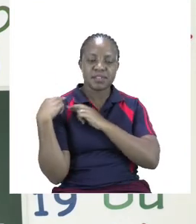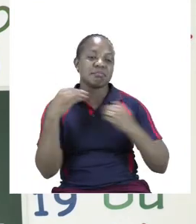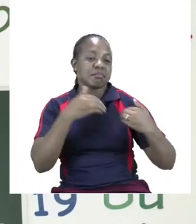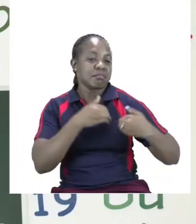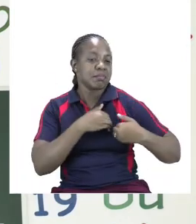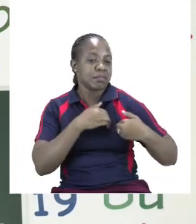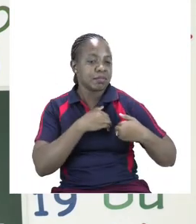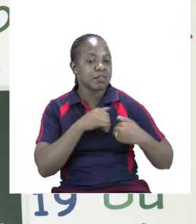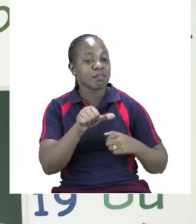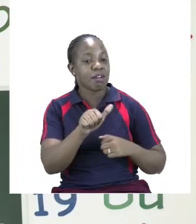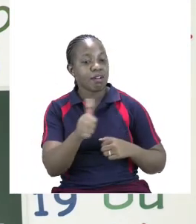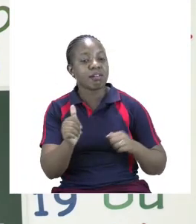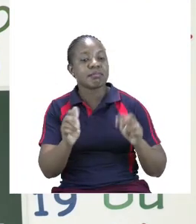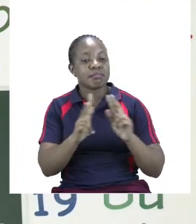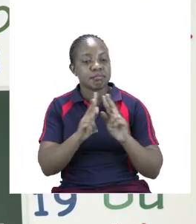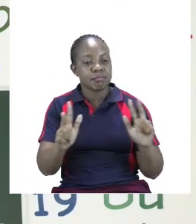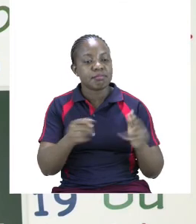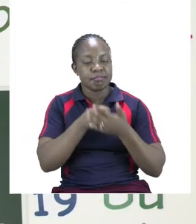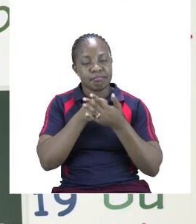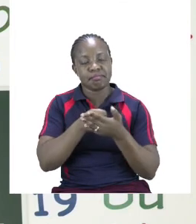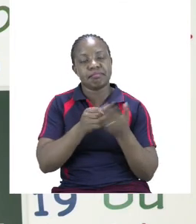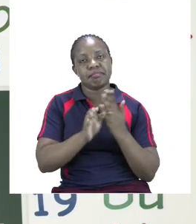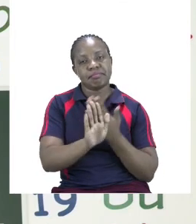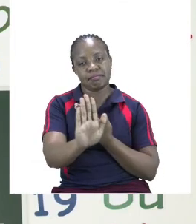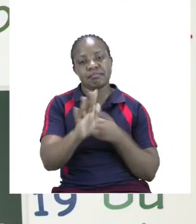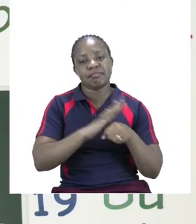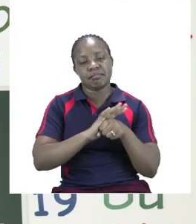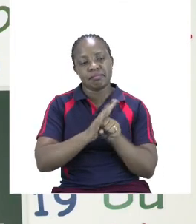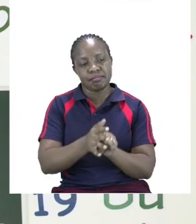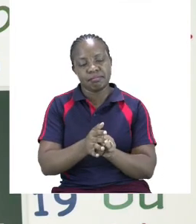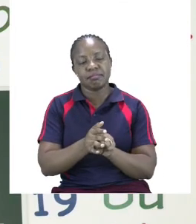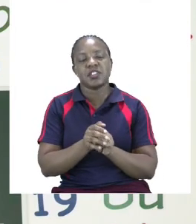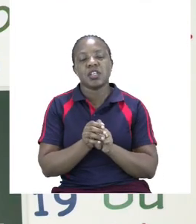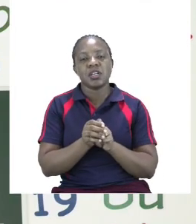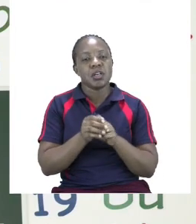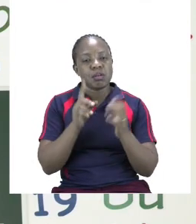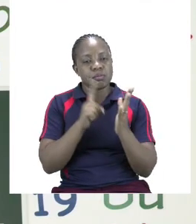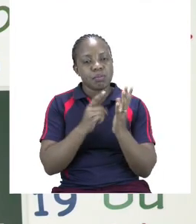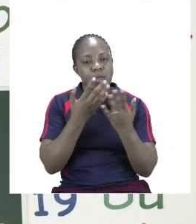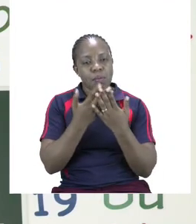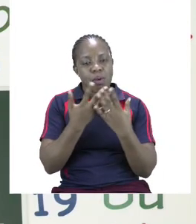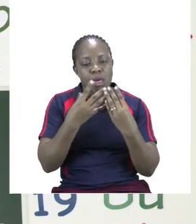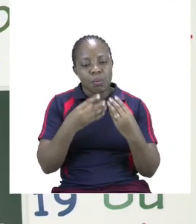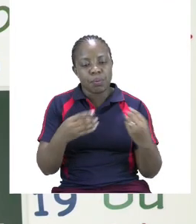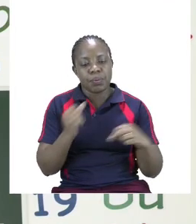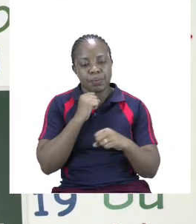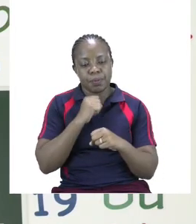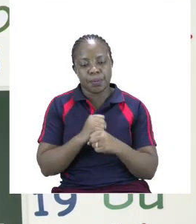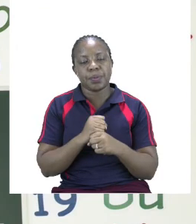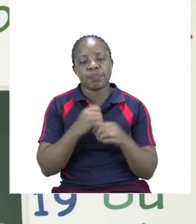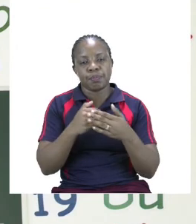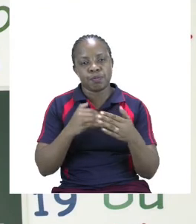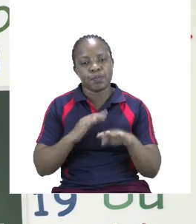are trying to stay safe from coronavirus. Make sure that your hands are dry before you touch anything else.